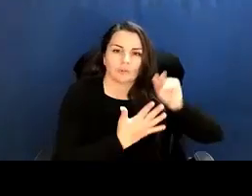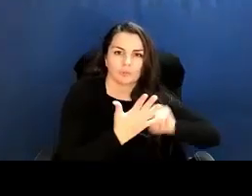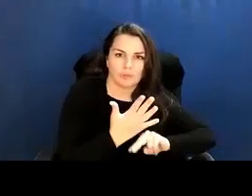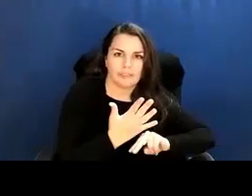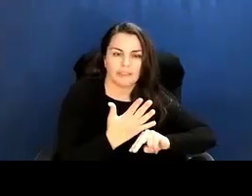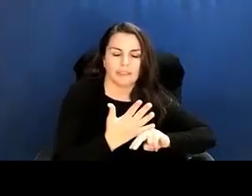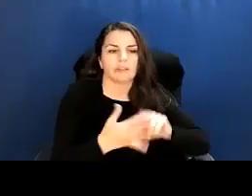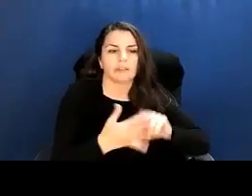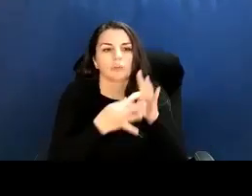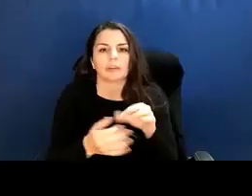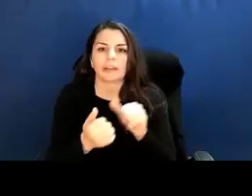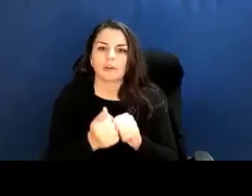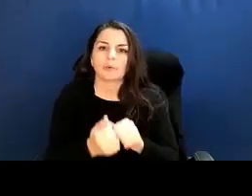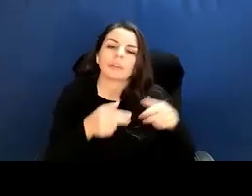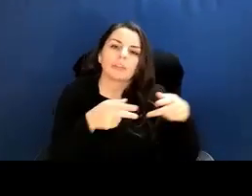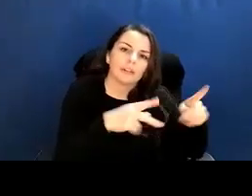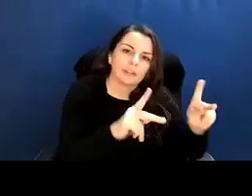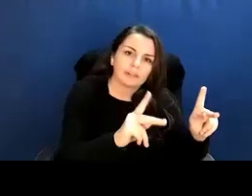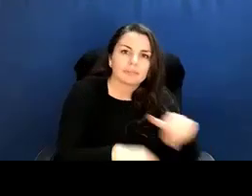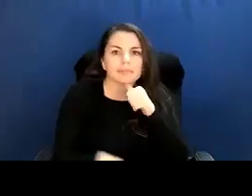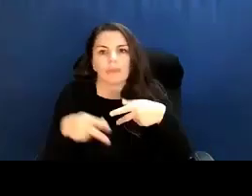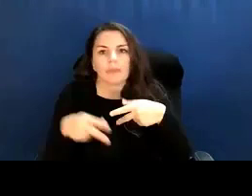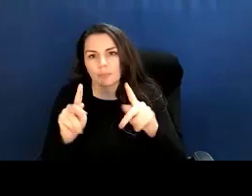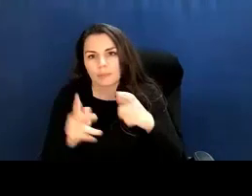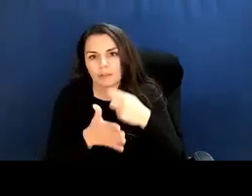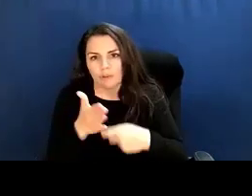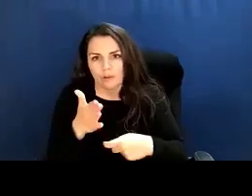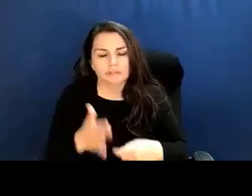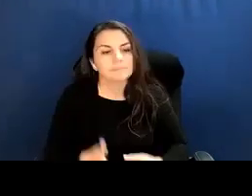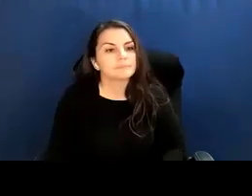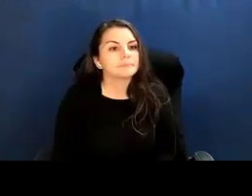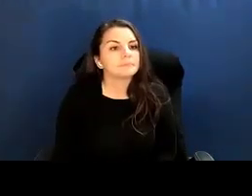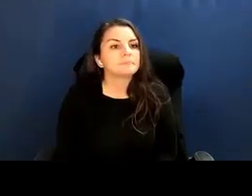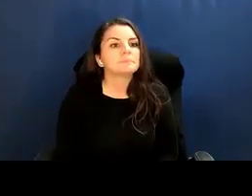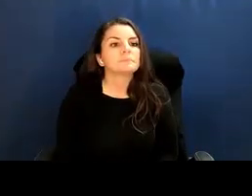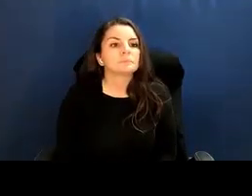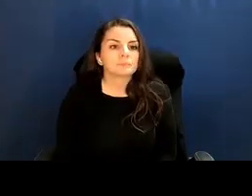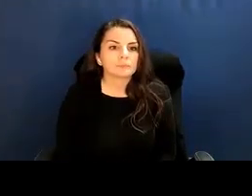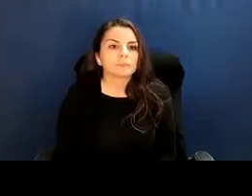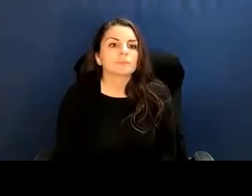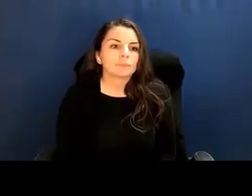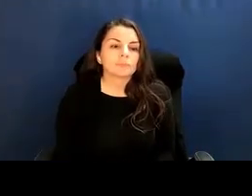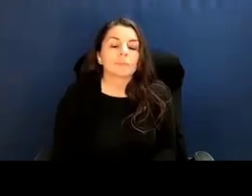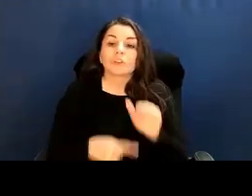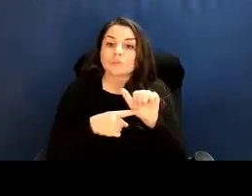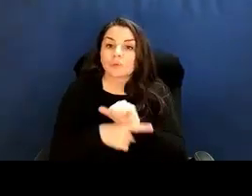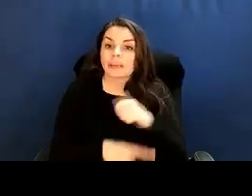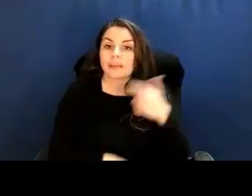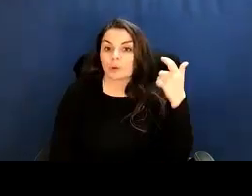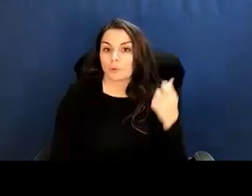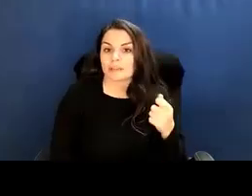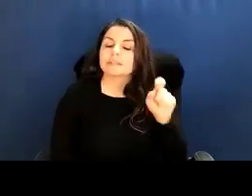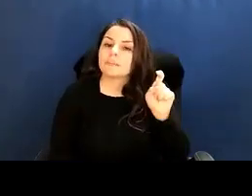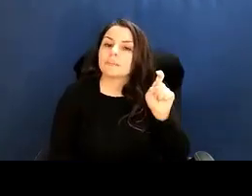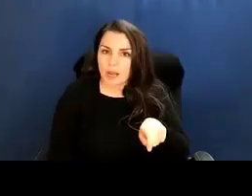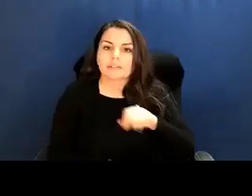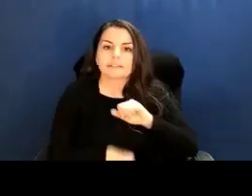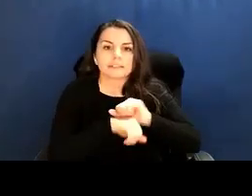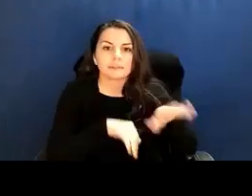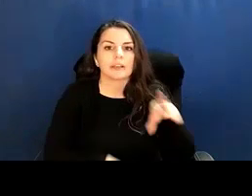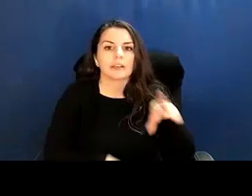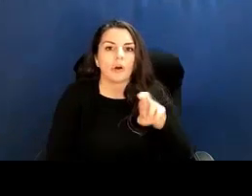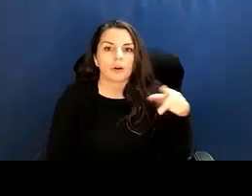indicate under the unliquidated obligations line the stipend and tuitions associated with the 3 months that